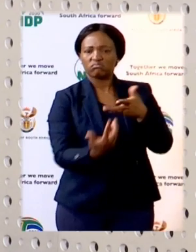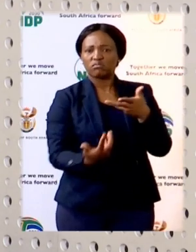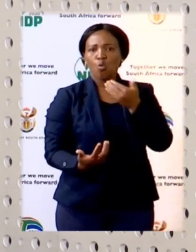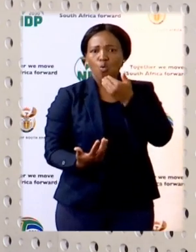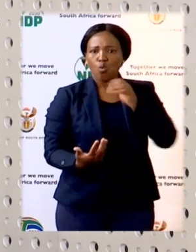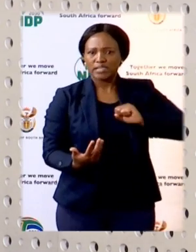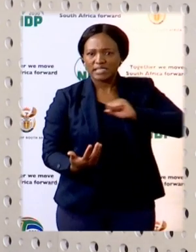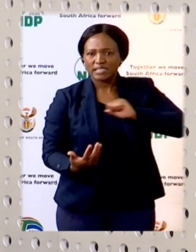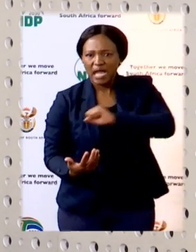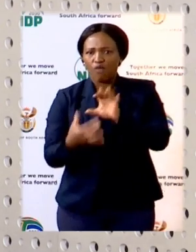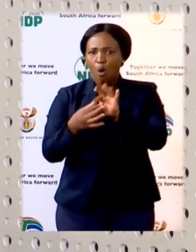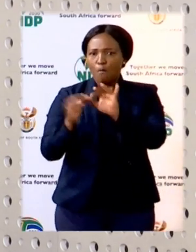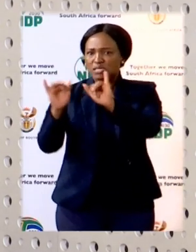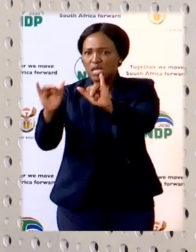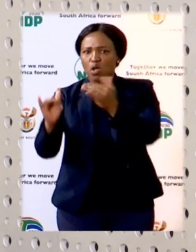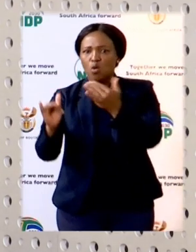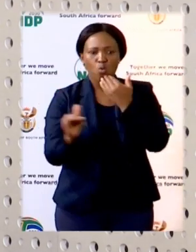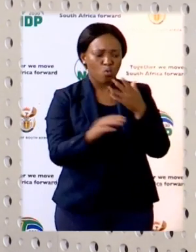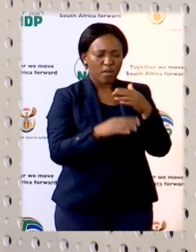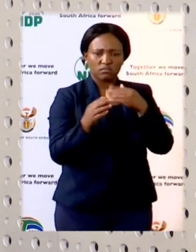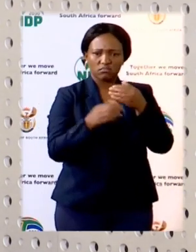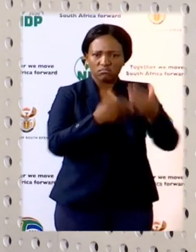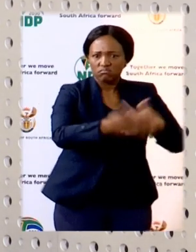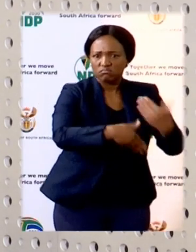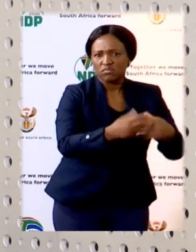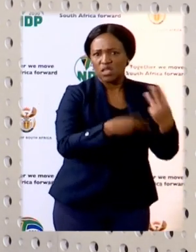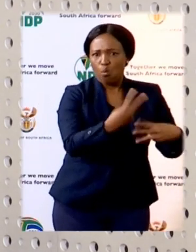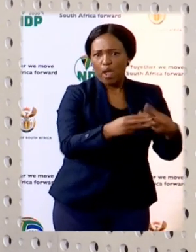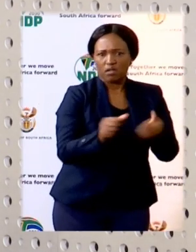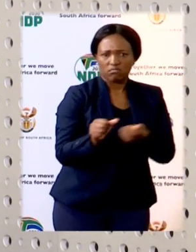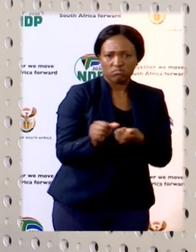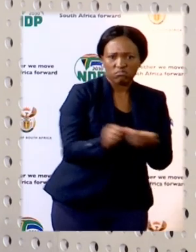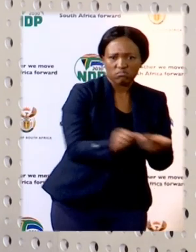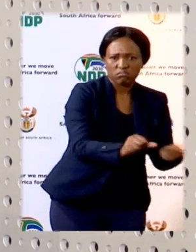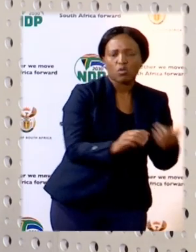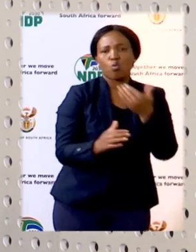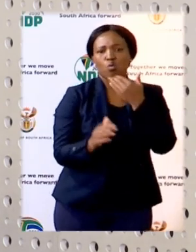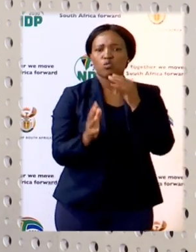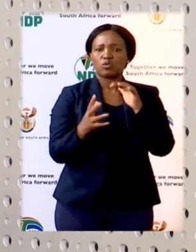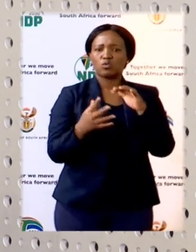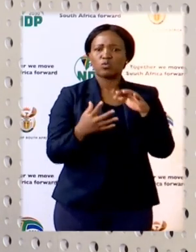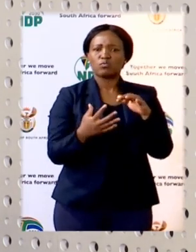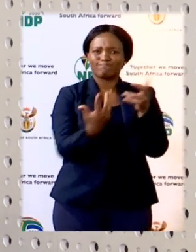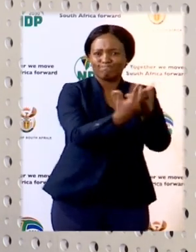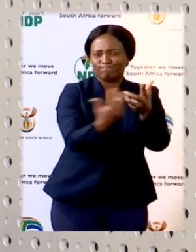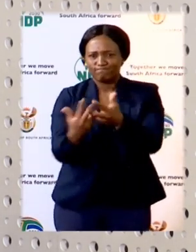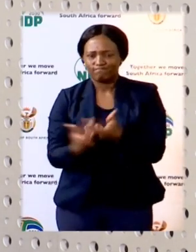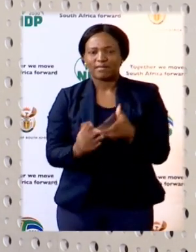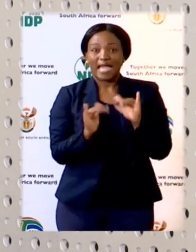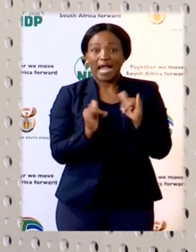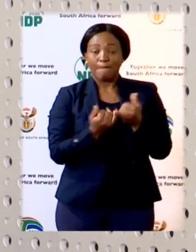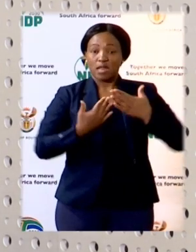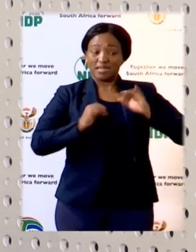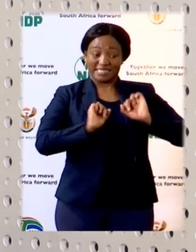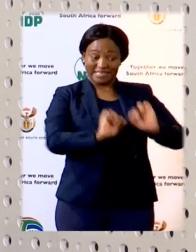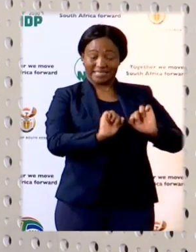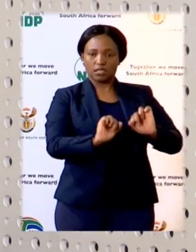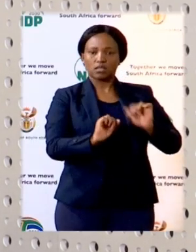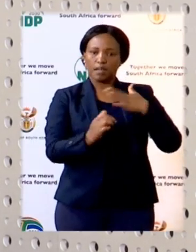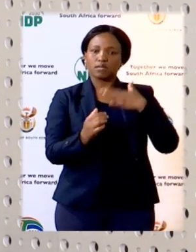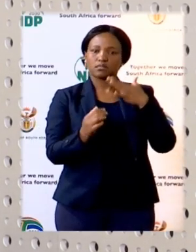of the issues has been, how do you adapt that some of the workers during this particular period can be able to work from